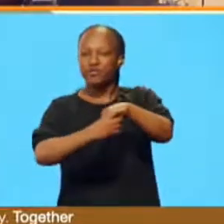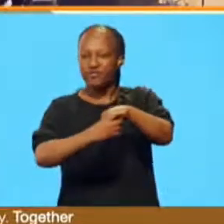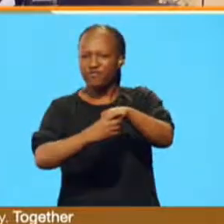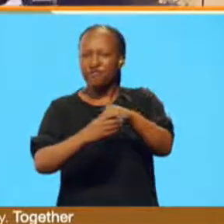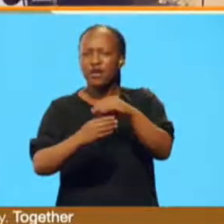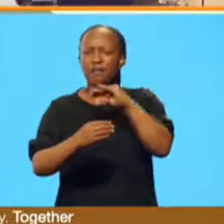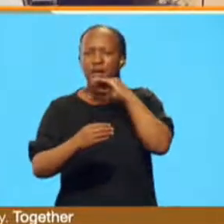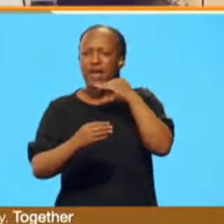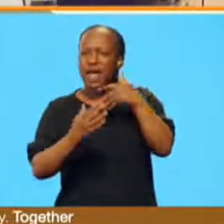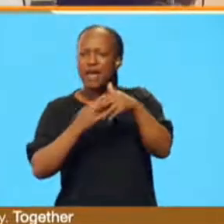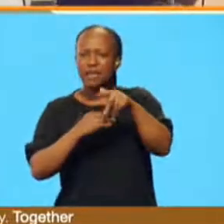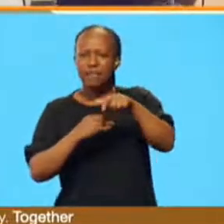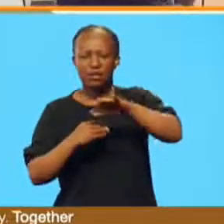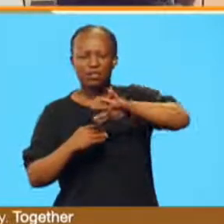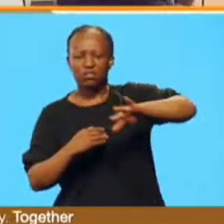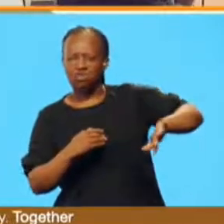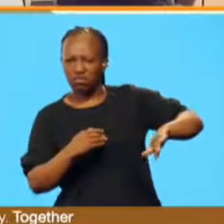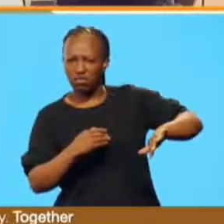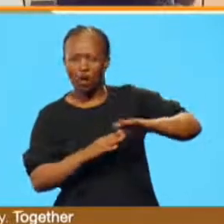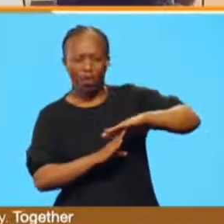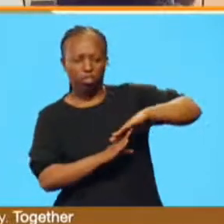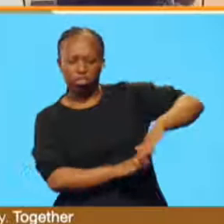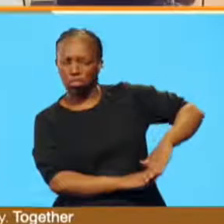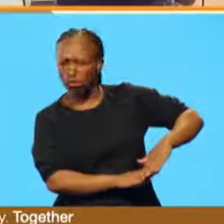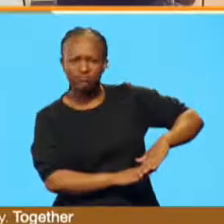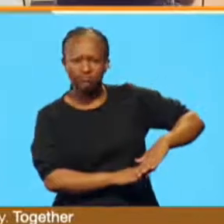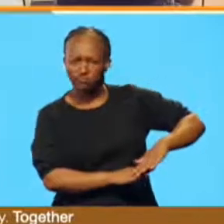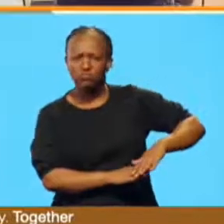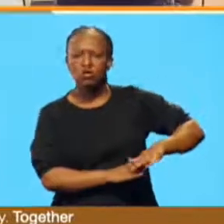behind, and we are listening to the needs and the